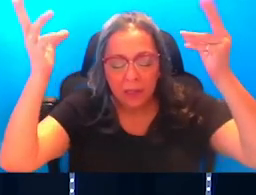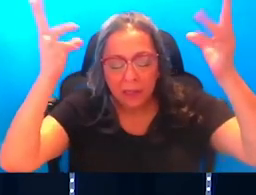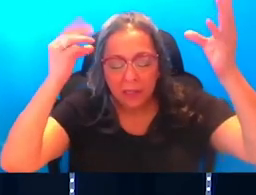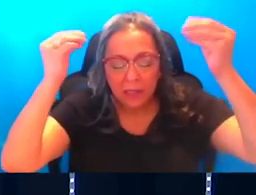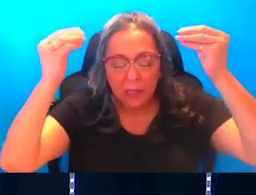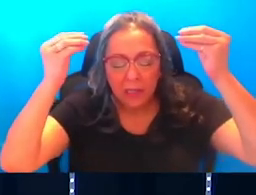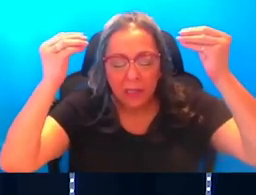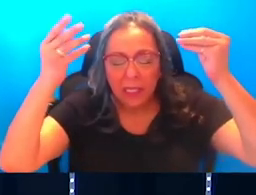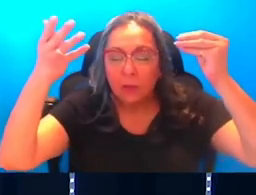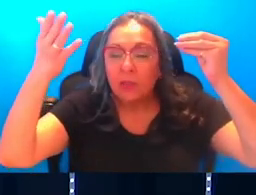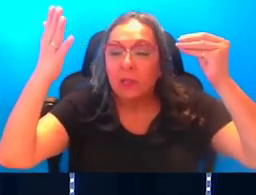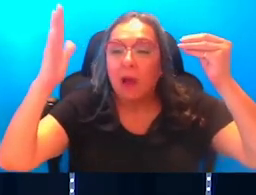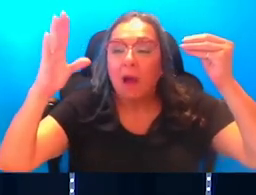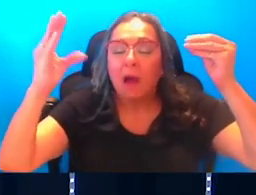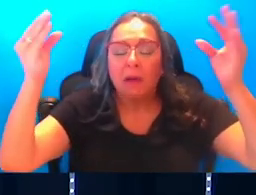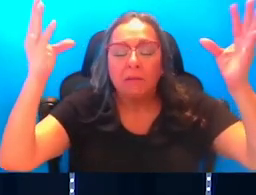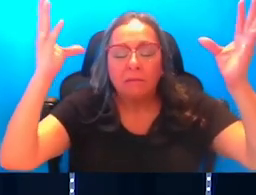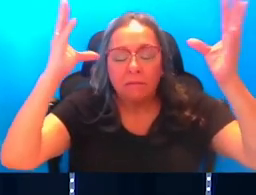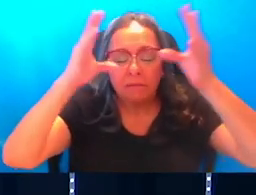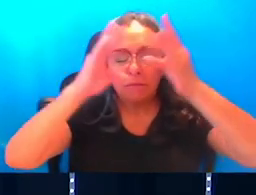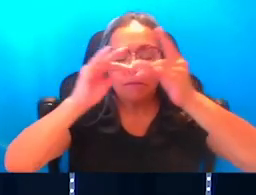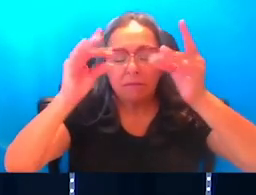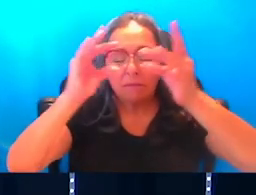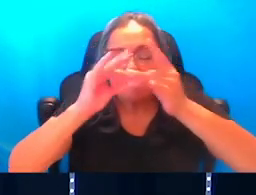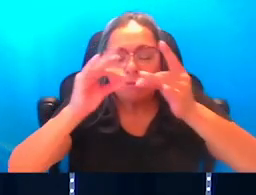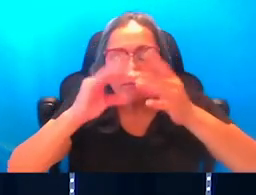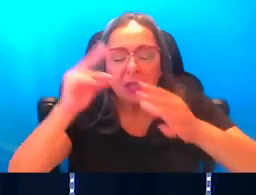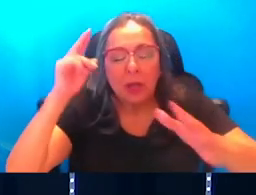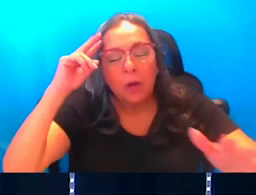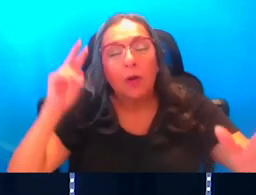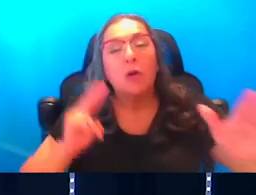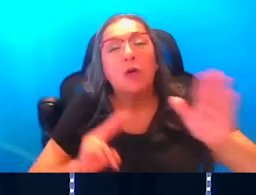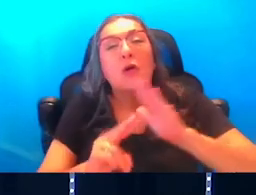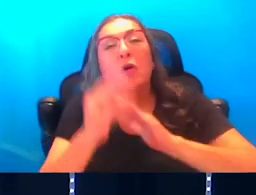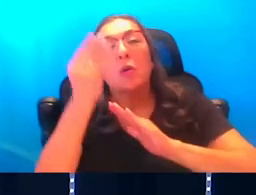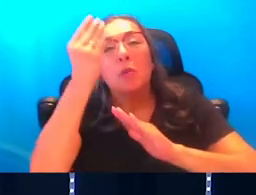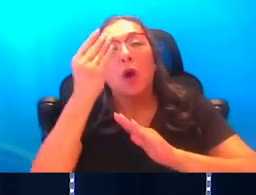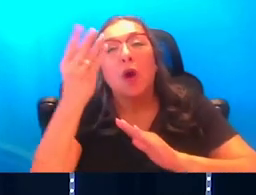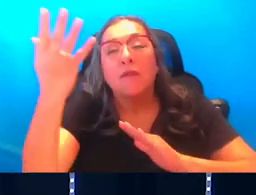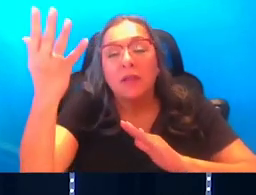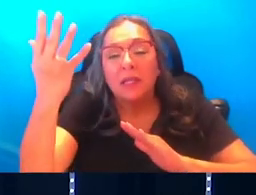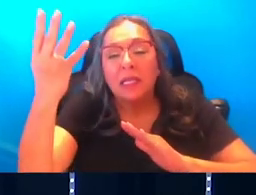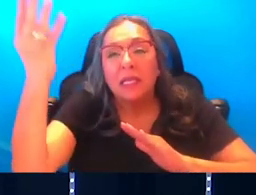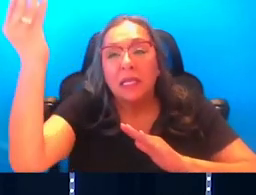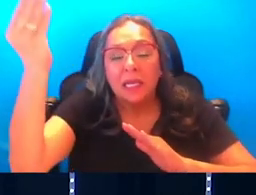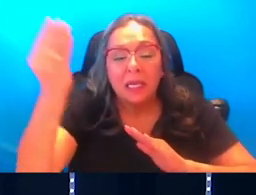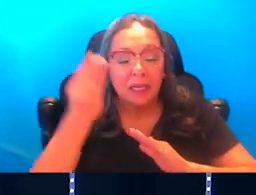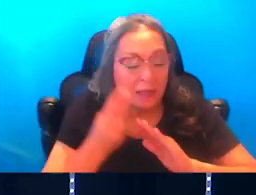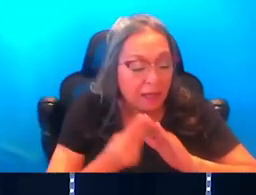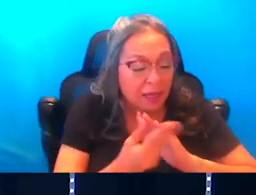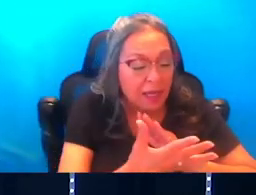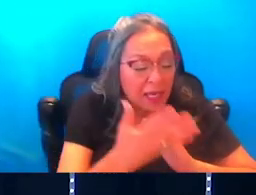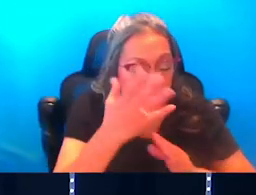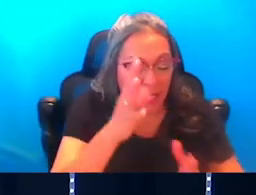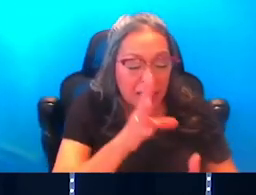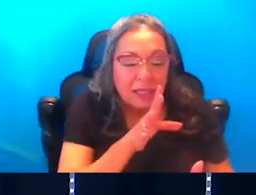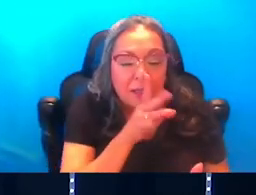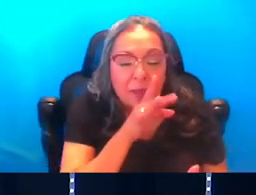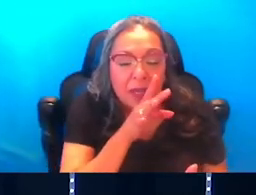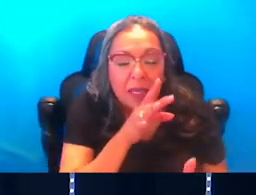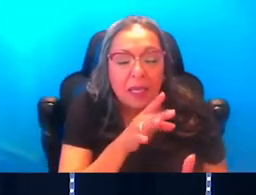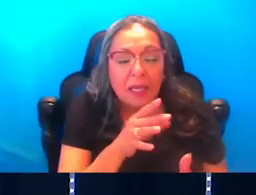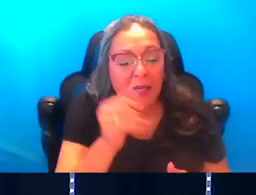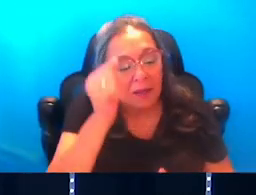God's voice. And it's a word of prophecy. He's speaking truth to me, Father to Son. He just starts speaking